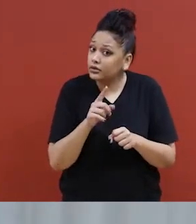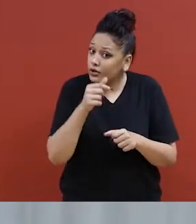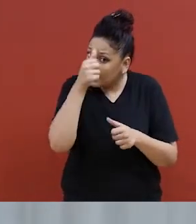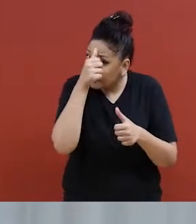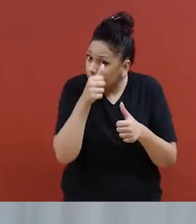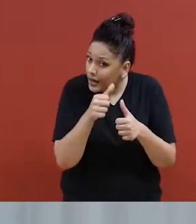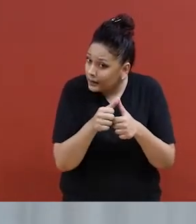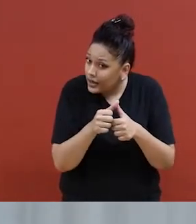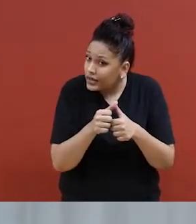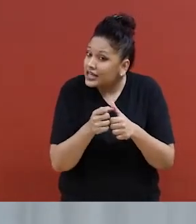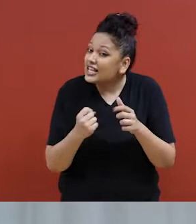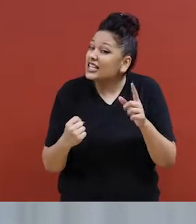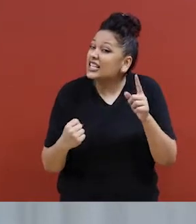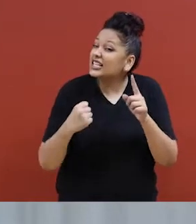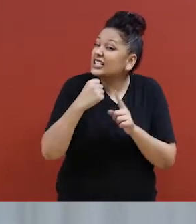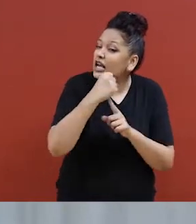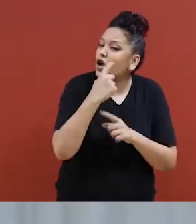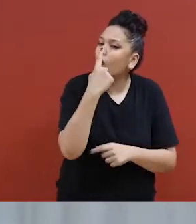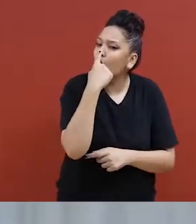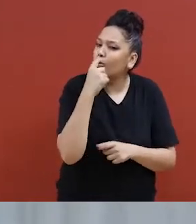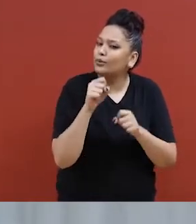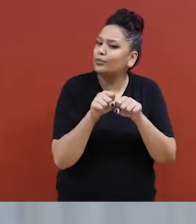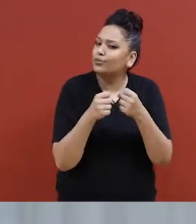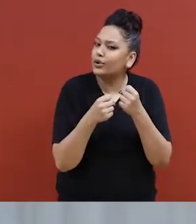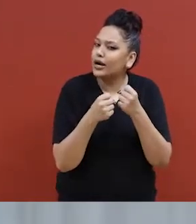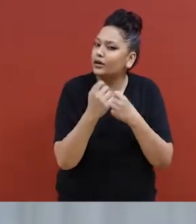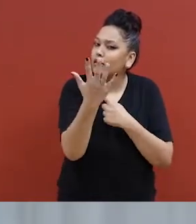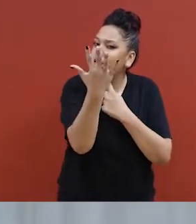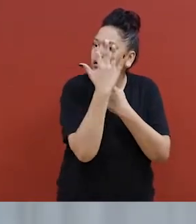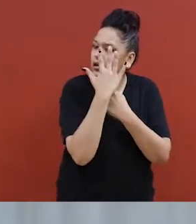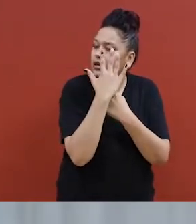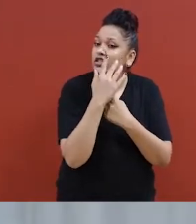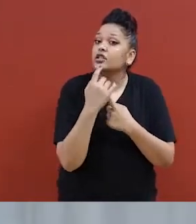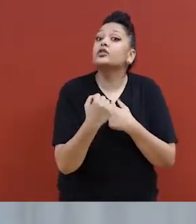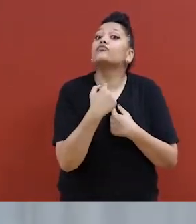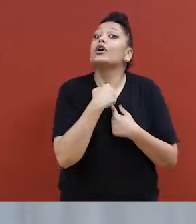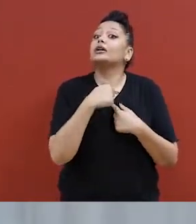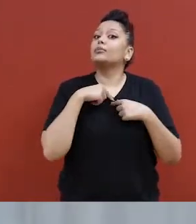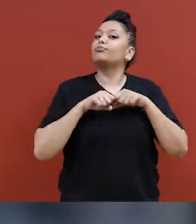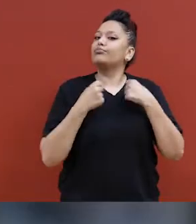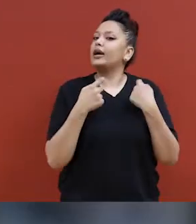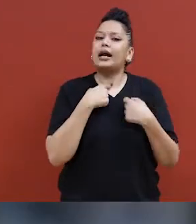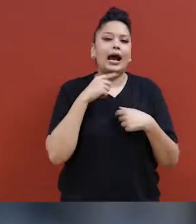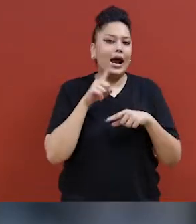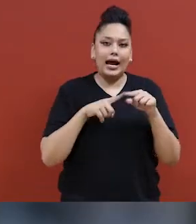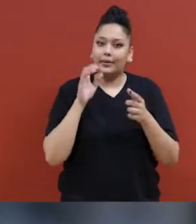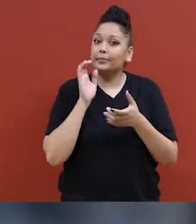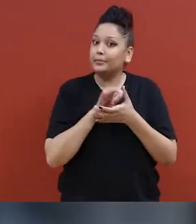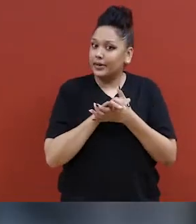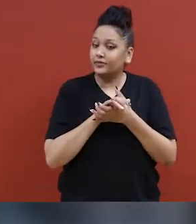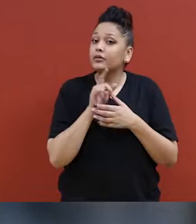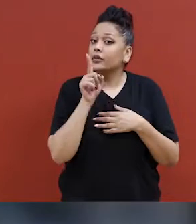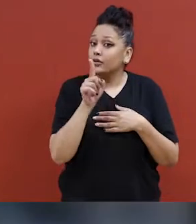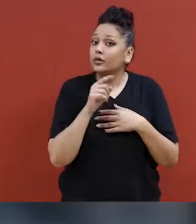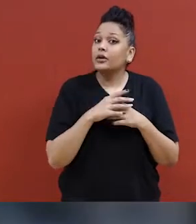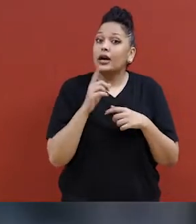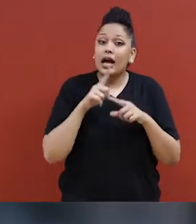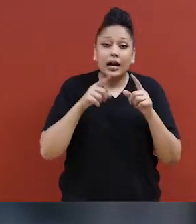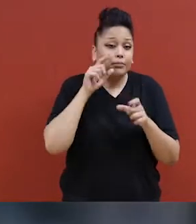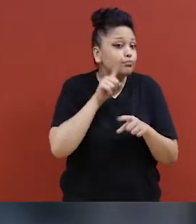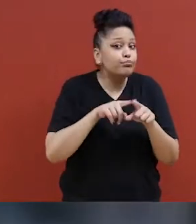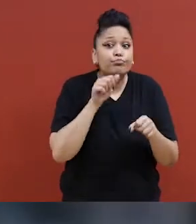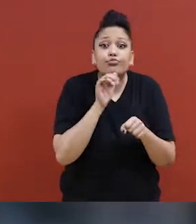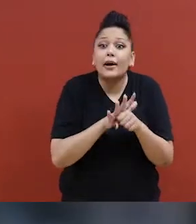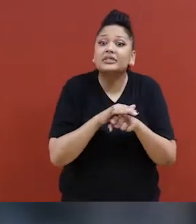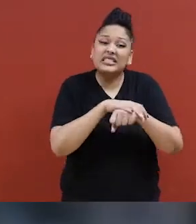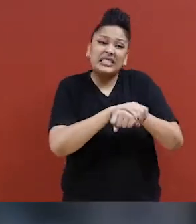fist will always break the attacker's nose or break their collarbone. I can't guarantee you that the wrist